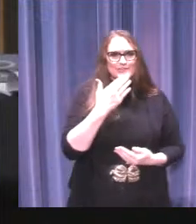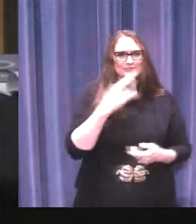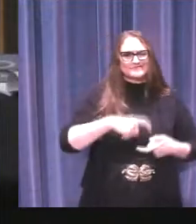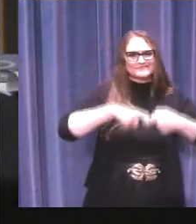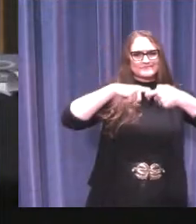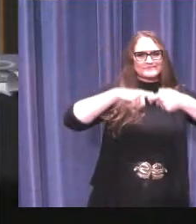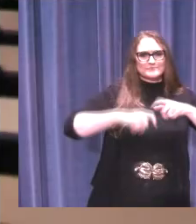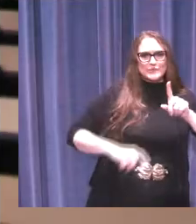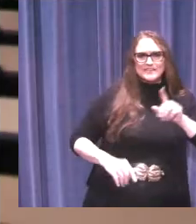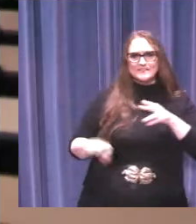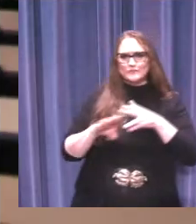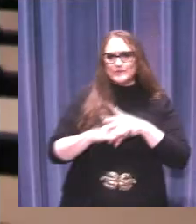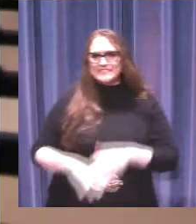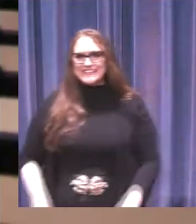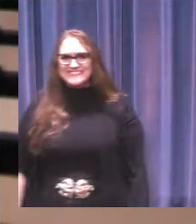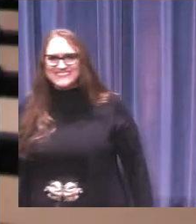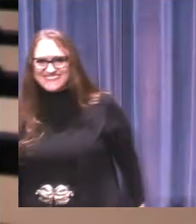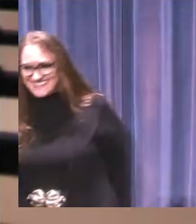recess.